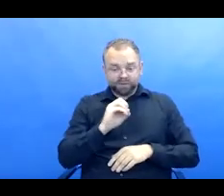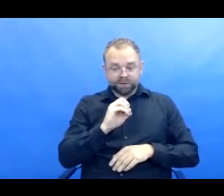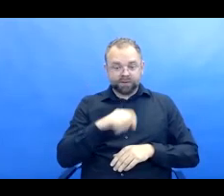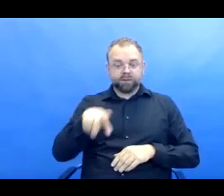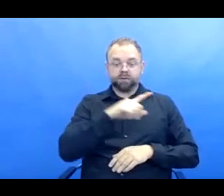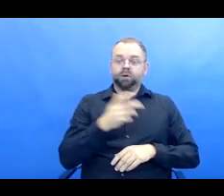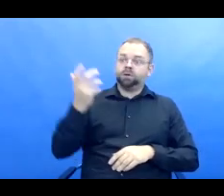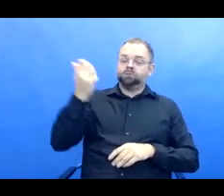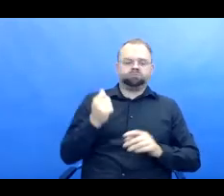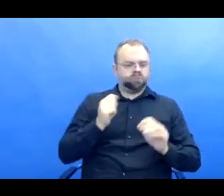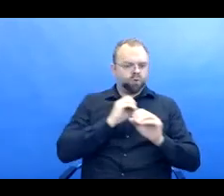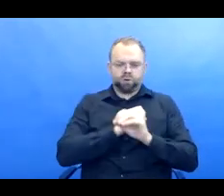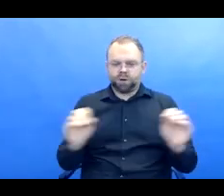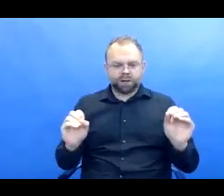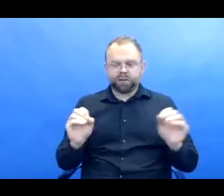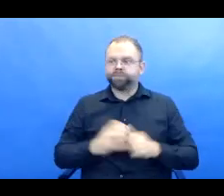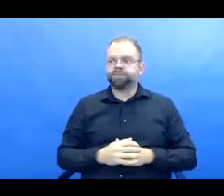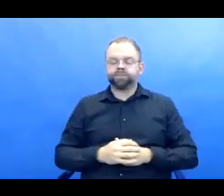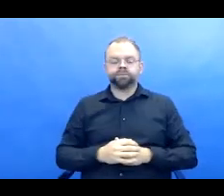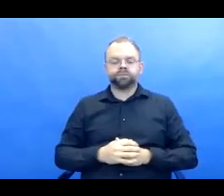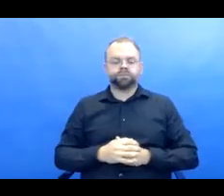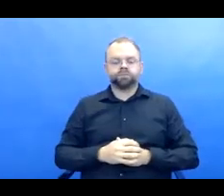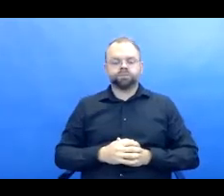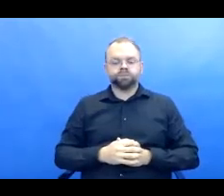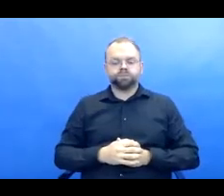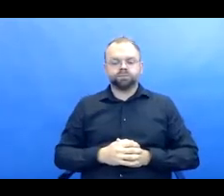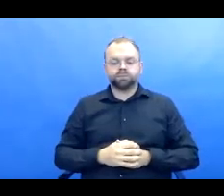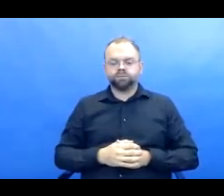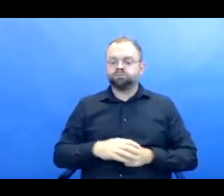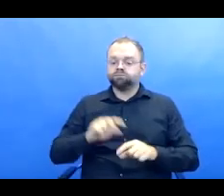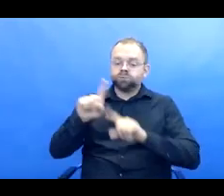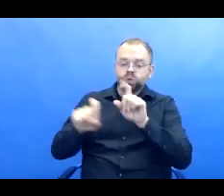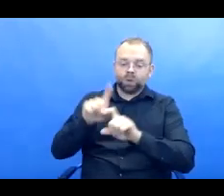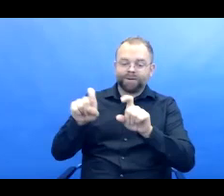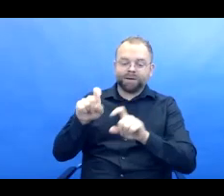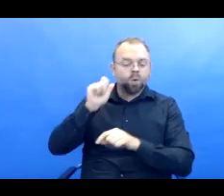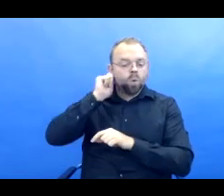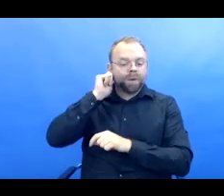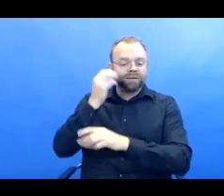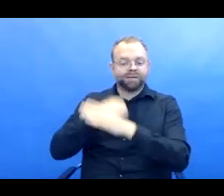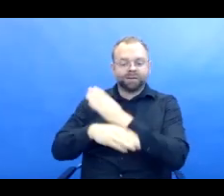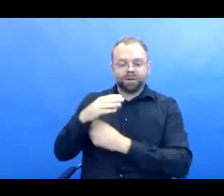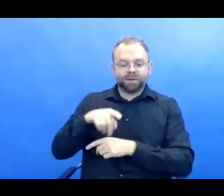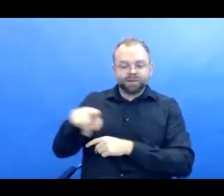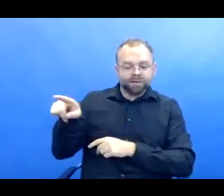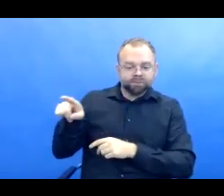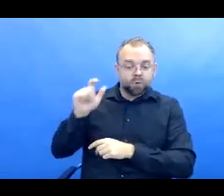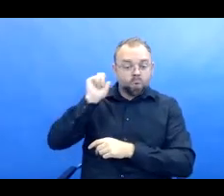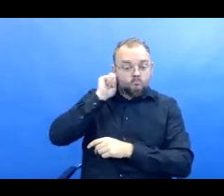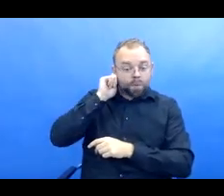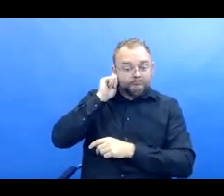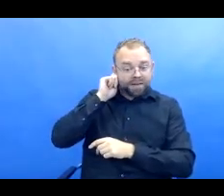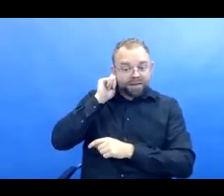So why is the support insufficient? Because we find that there has been no effort on the part of the government to address